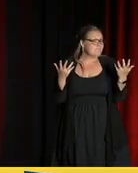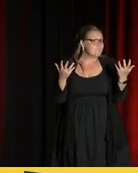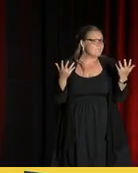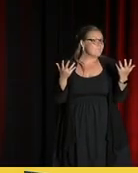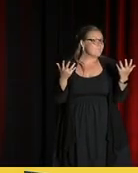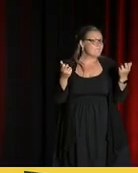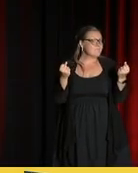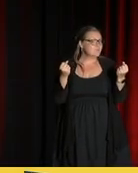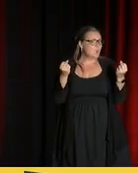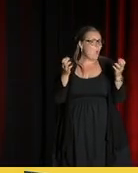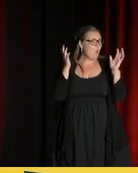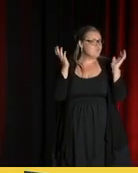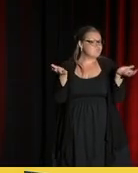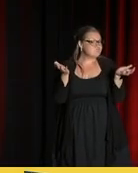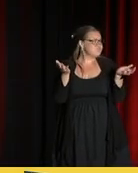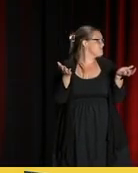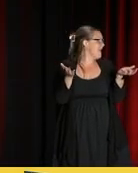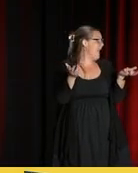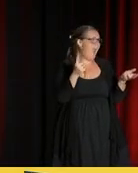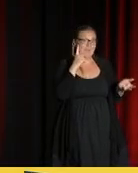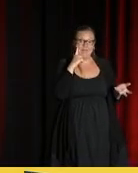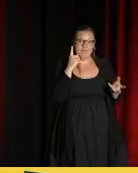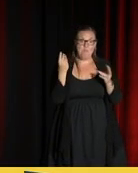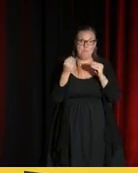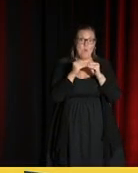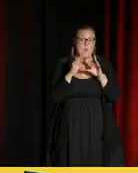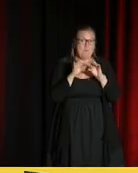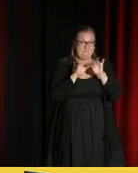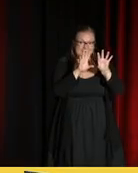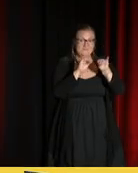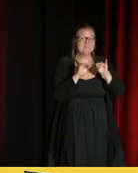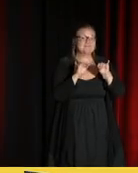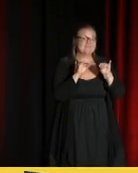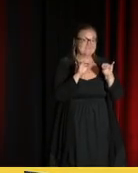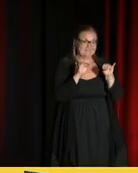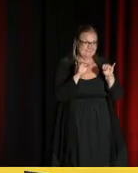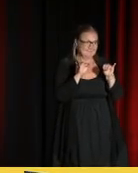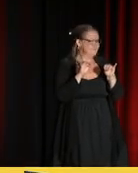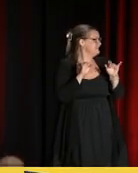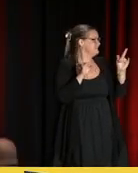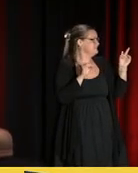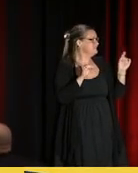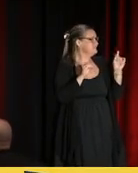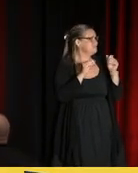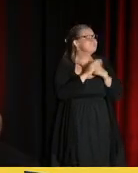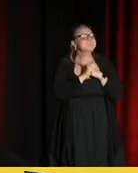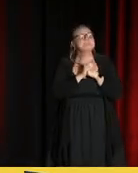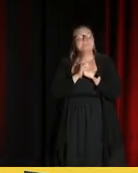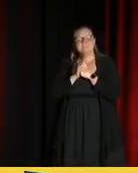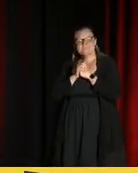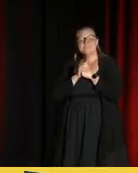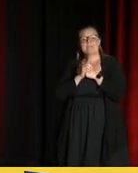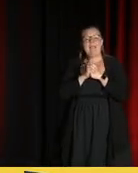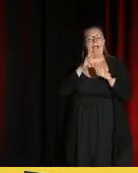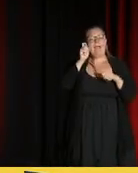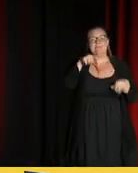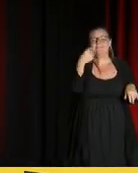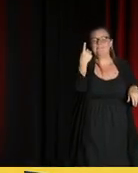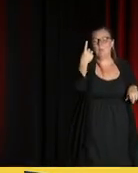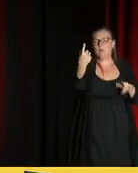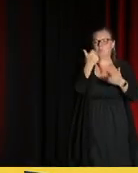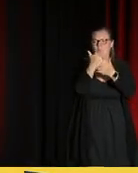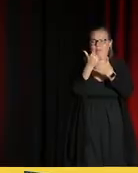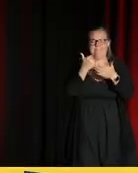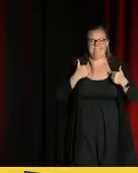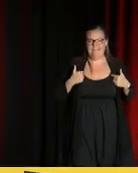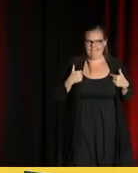So, let's do a little bit of magic. For this one, I am going to need somebody to help me with this one,